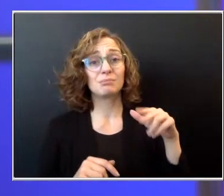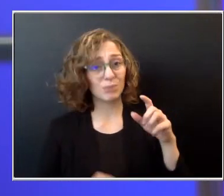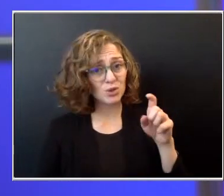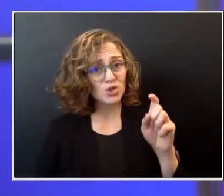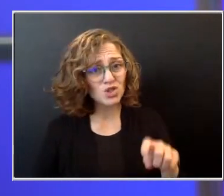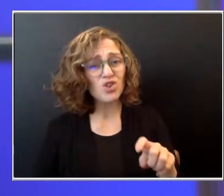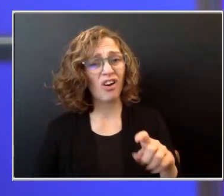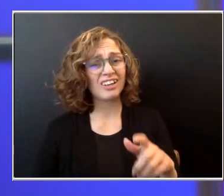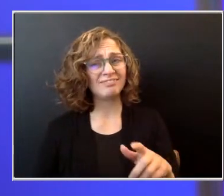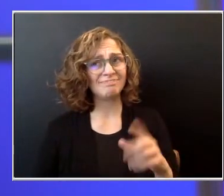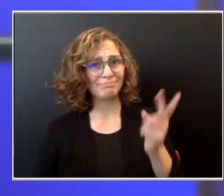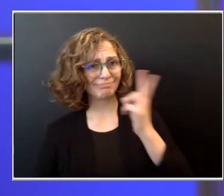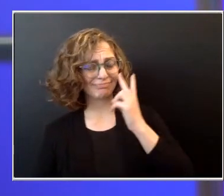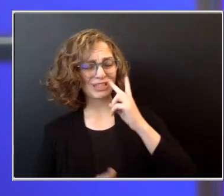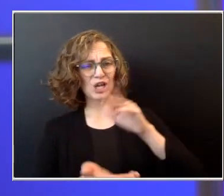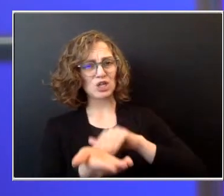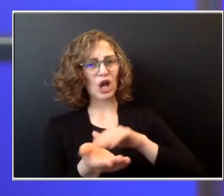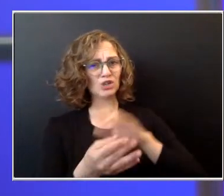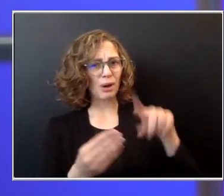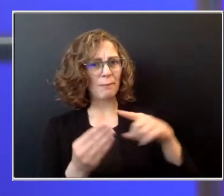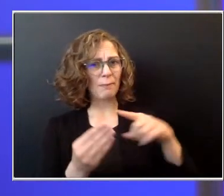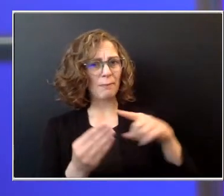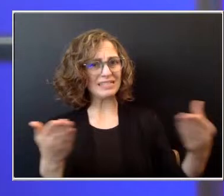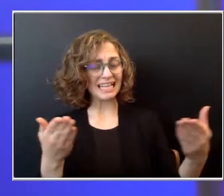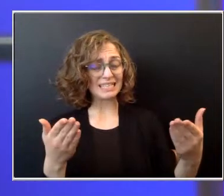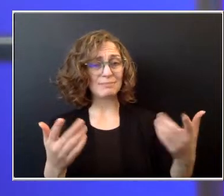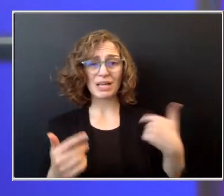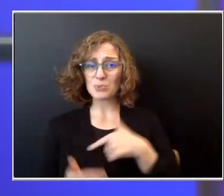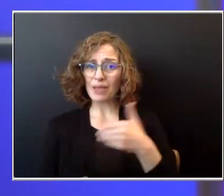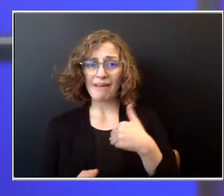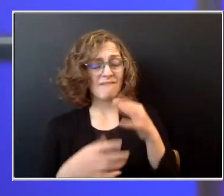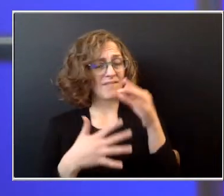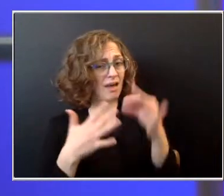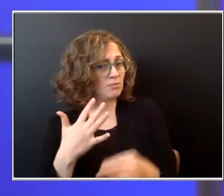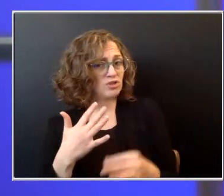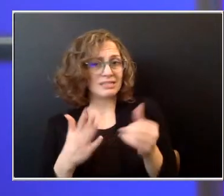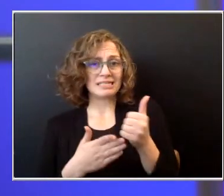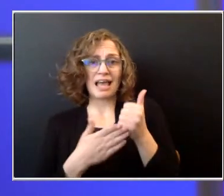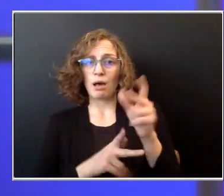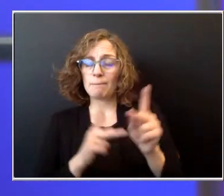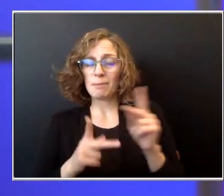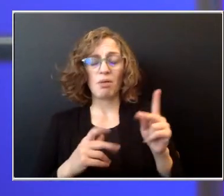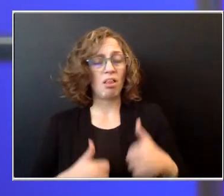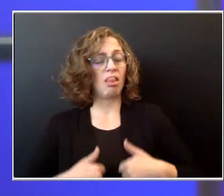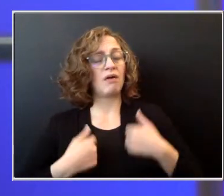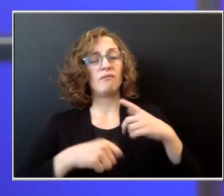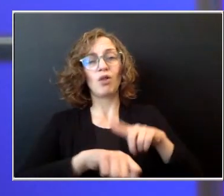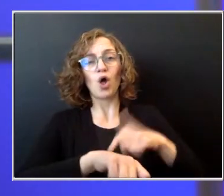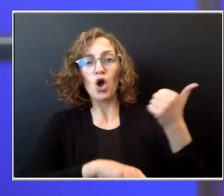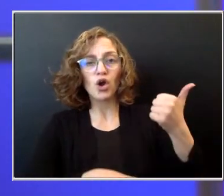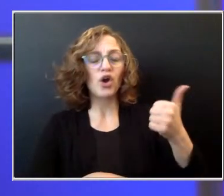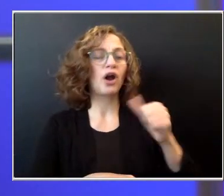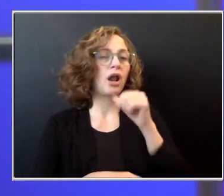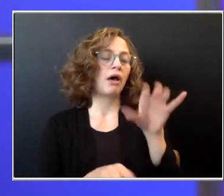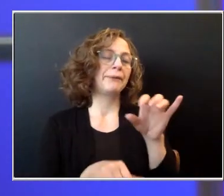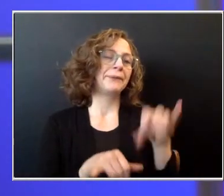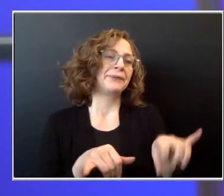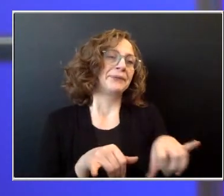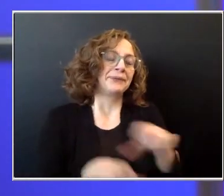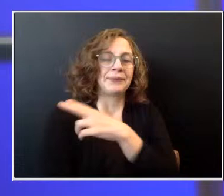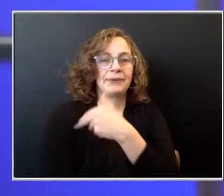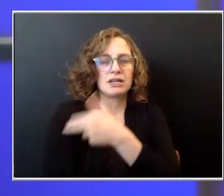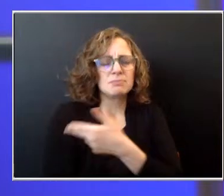not like we don't have options now to help people live longer and live out of the hospital and live sort of good qualities of life.